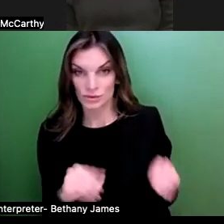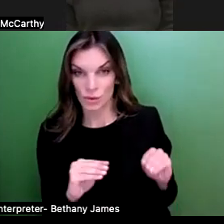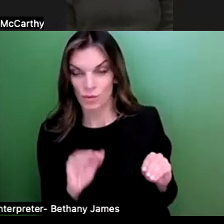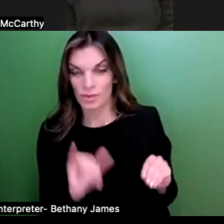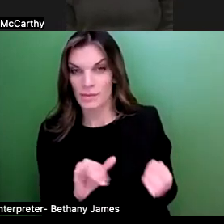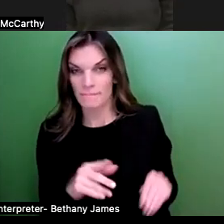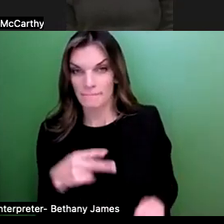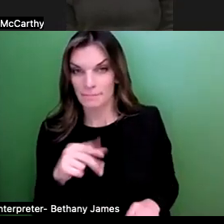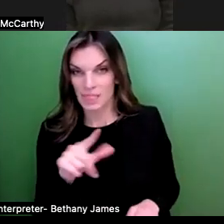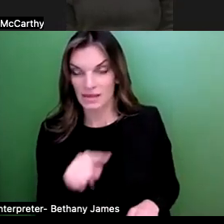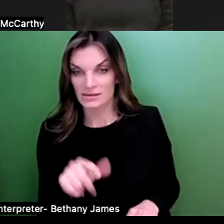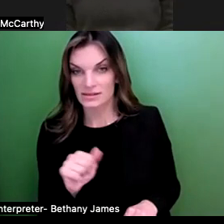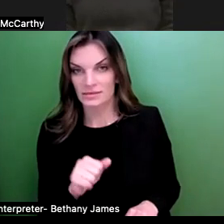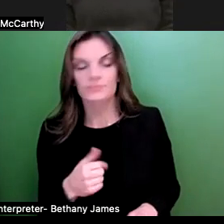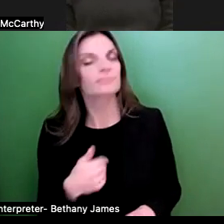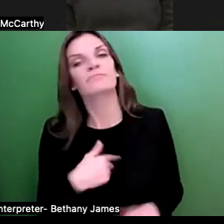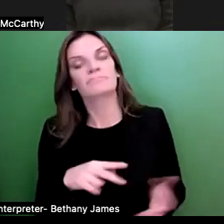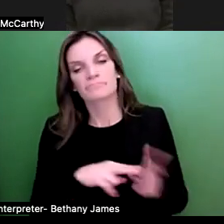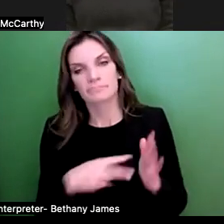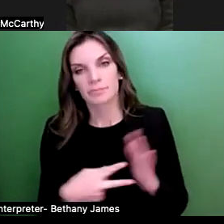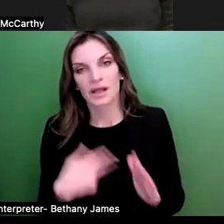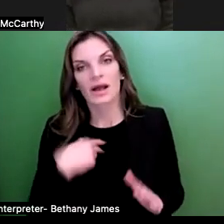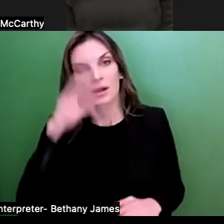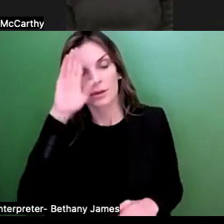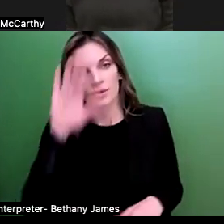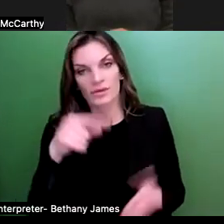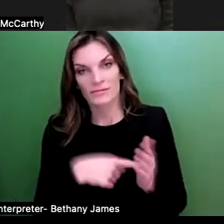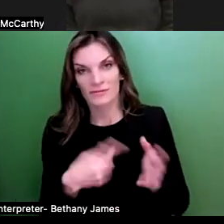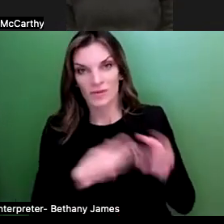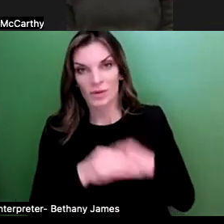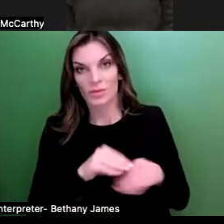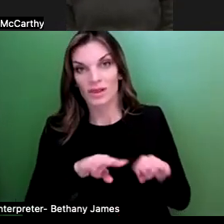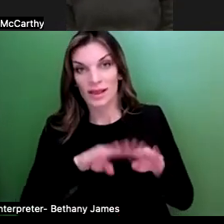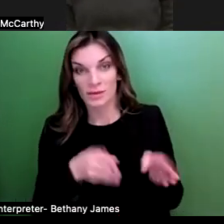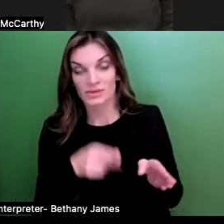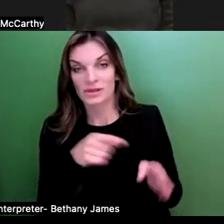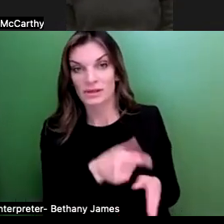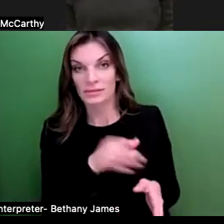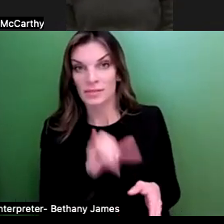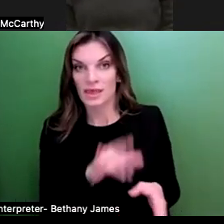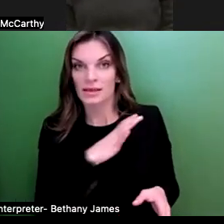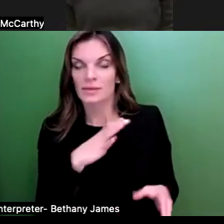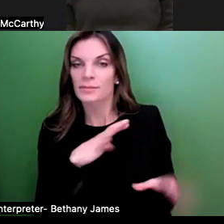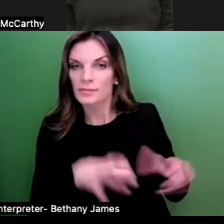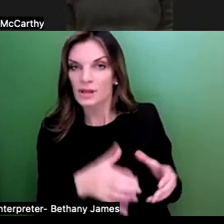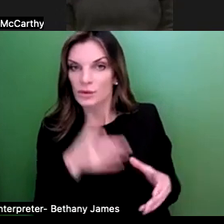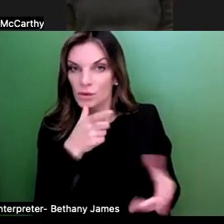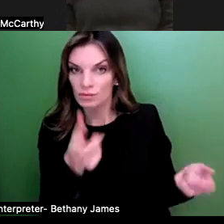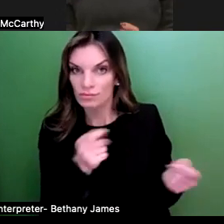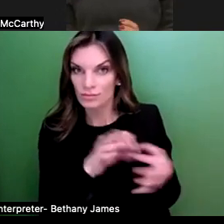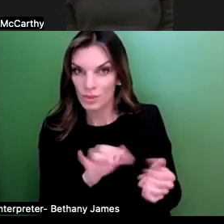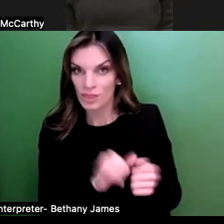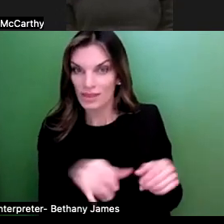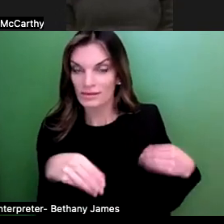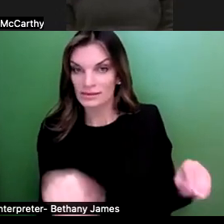or Asbury Terrace, but I do know that the Affordable Housing Committee had members on it that dealt with that sale. And I know that there